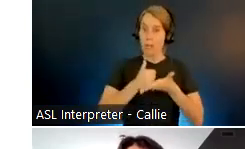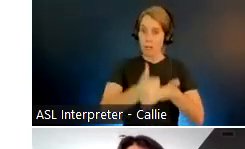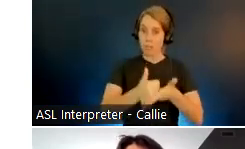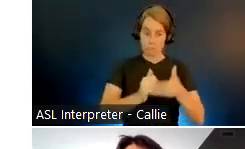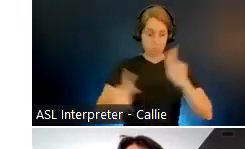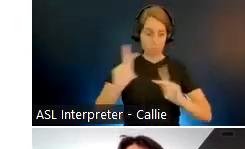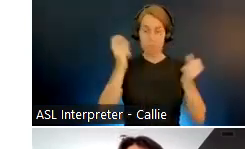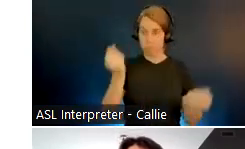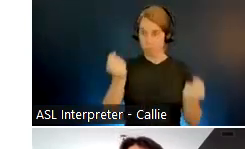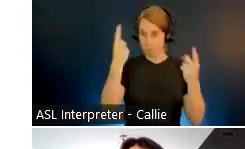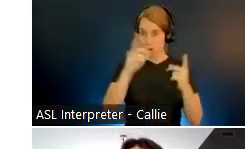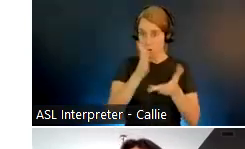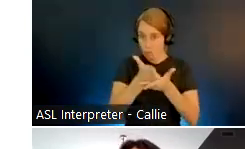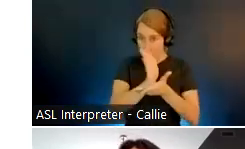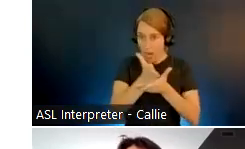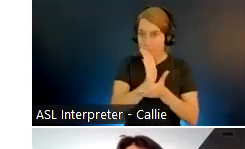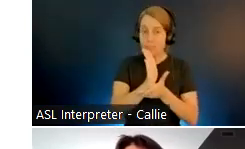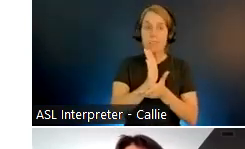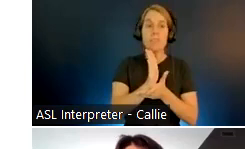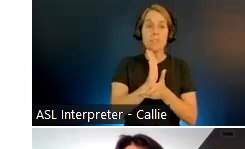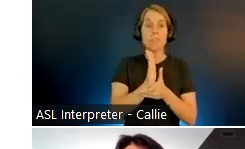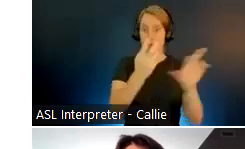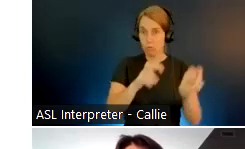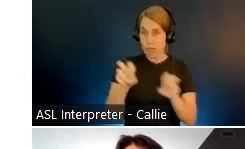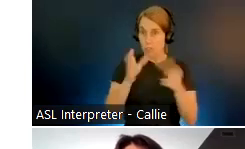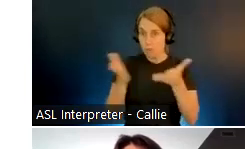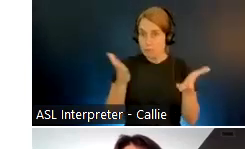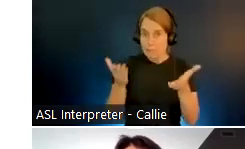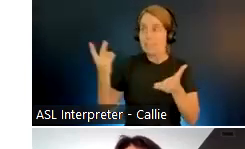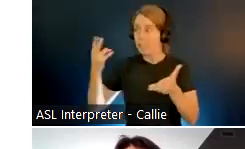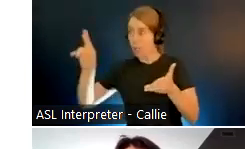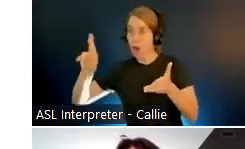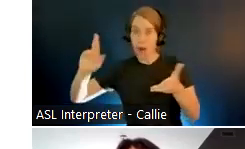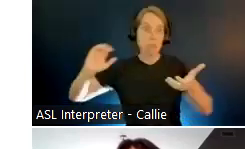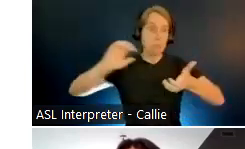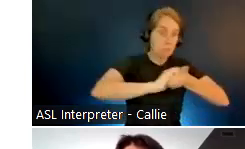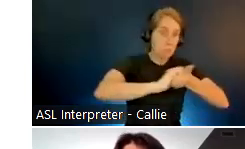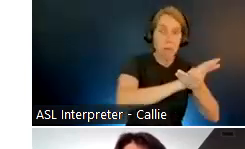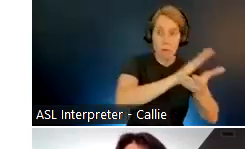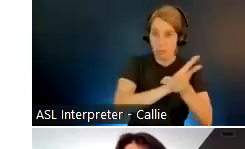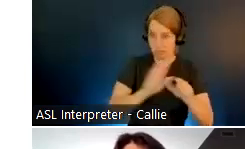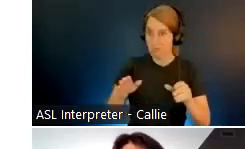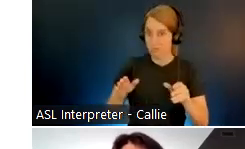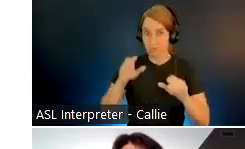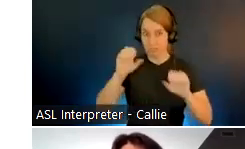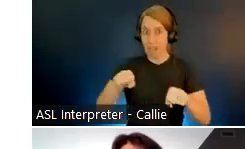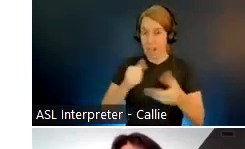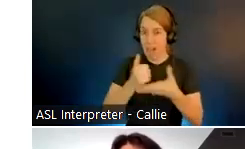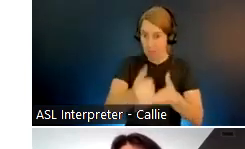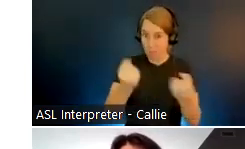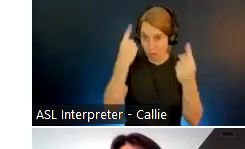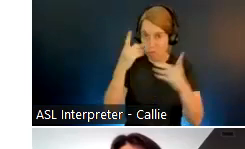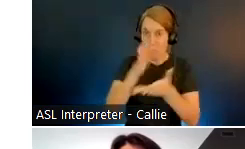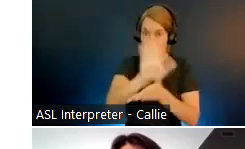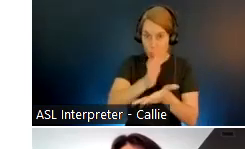services from VR or the Commission for the Blind. We can help them receive better transition services if the